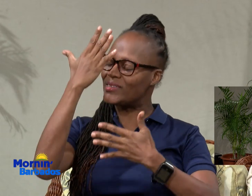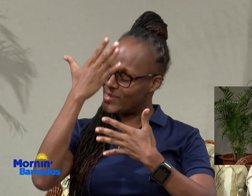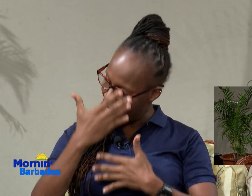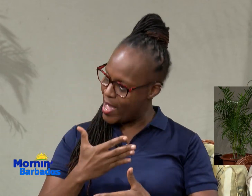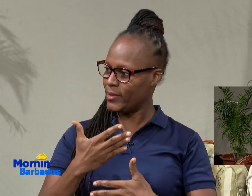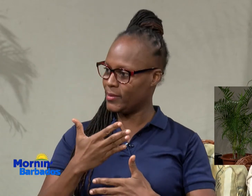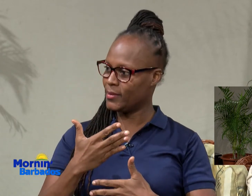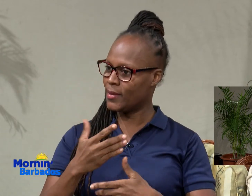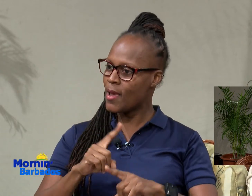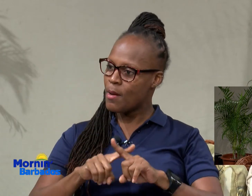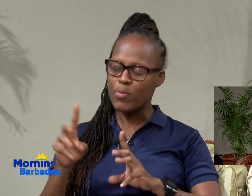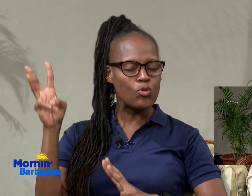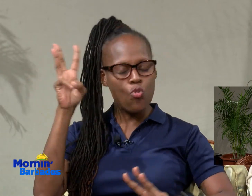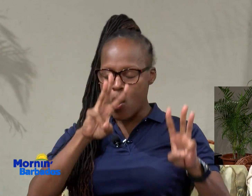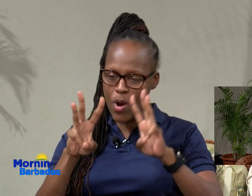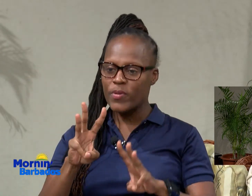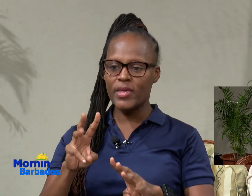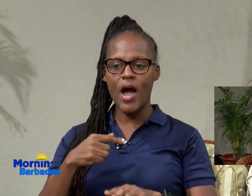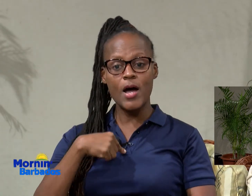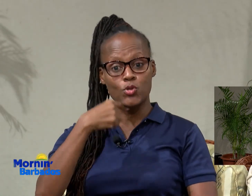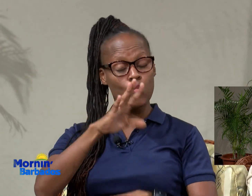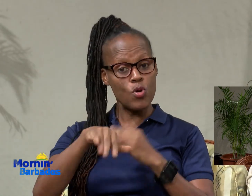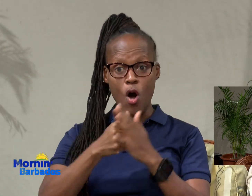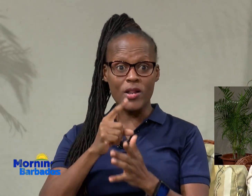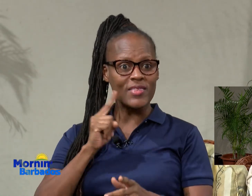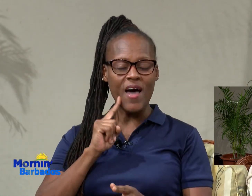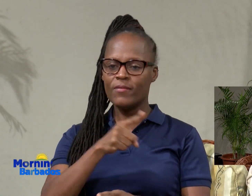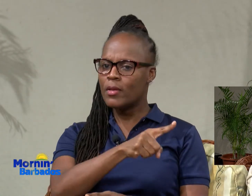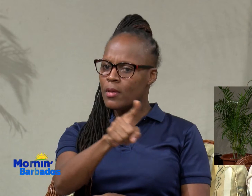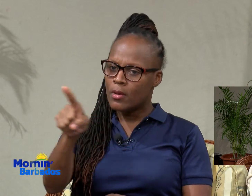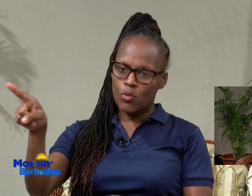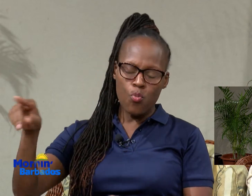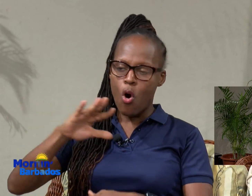Hearing people refuse to help the deaf.